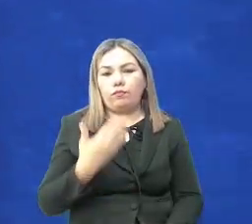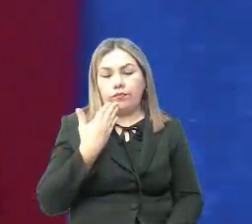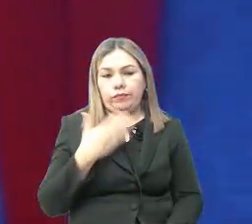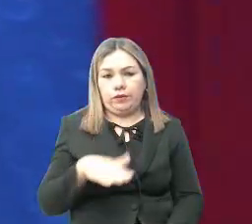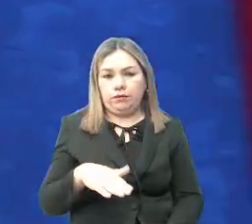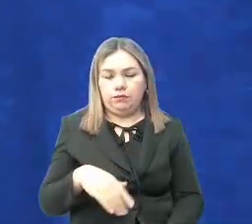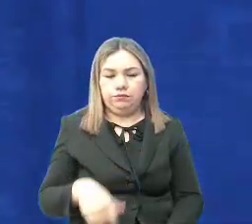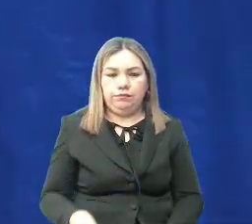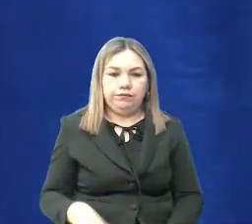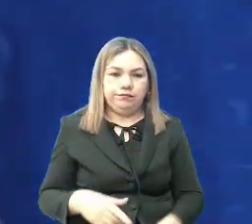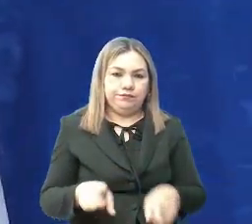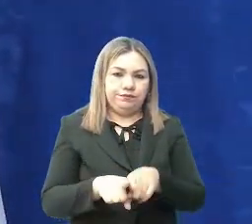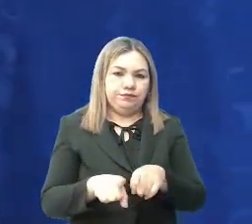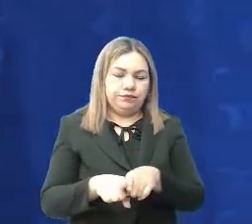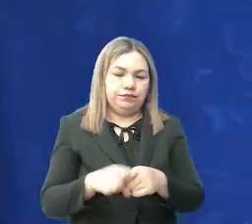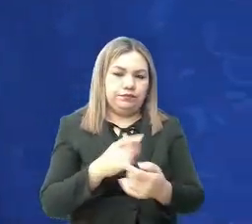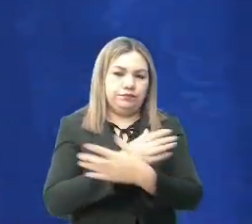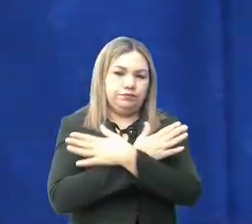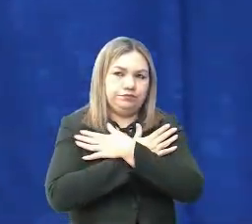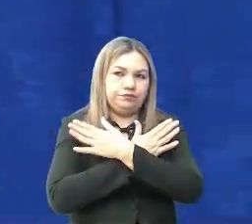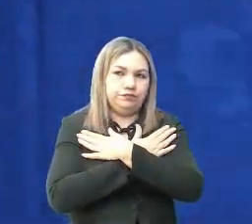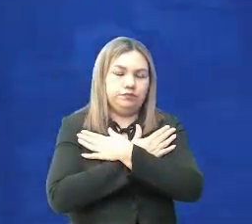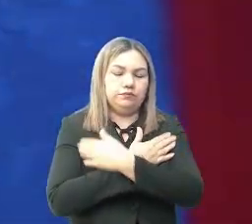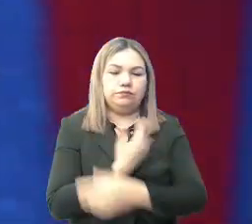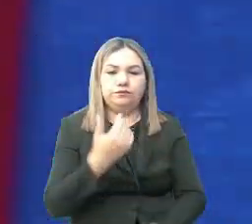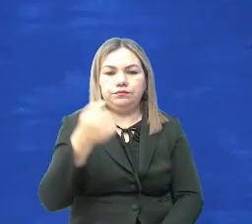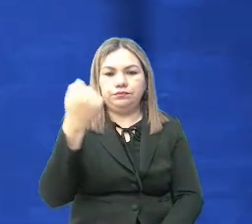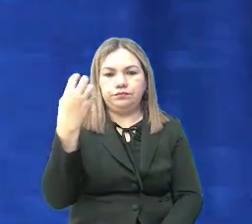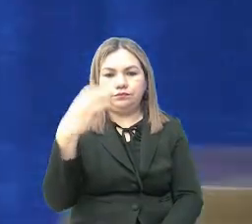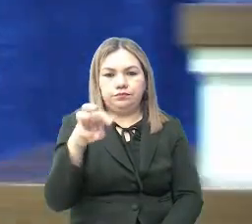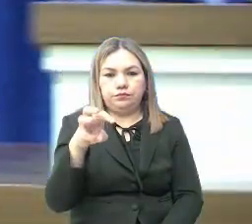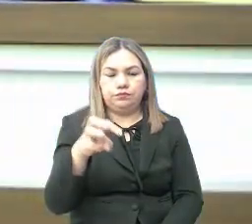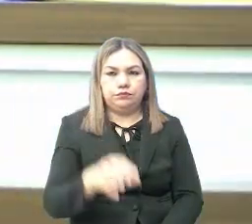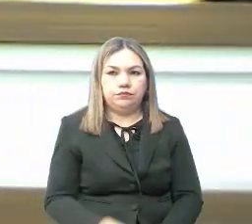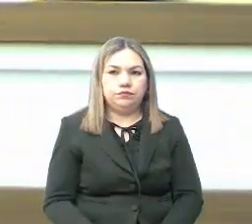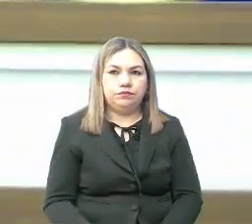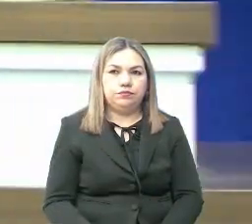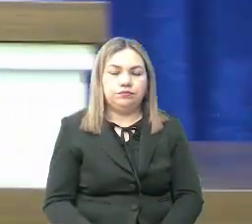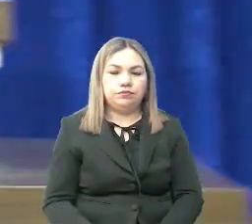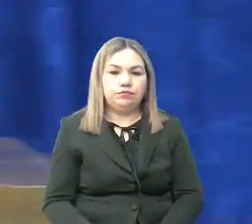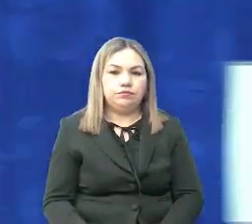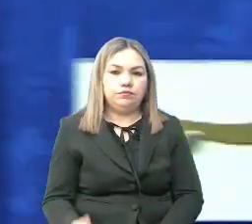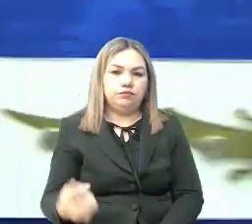Are you understanding, my loved ones? How many of you say amen?